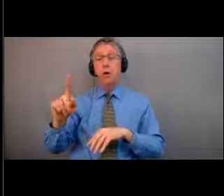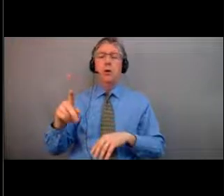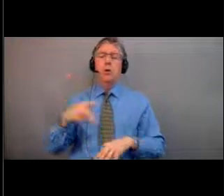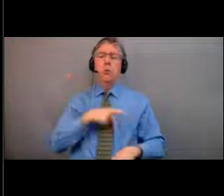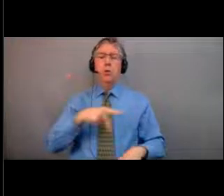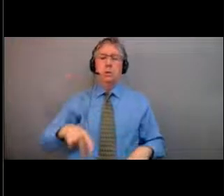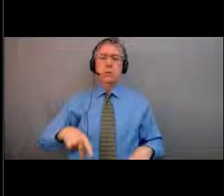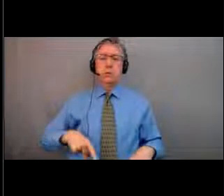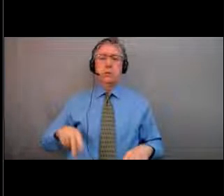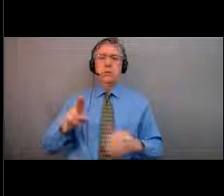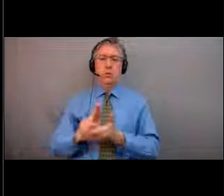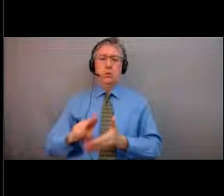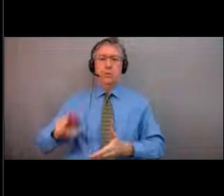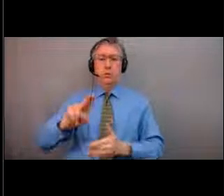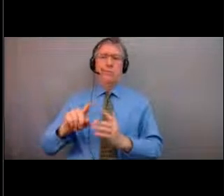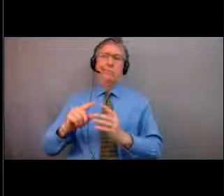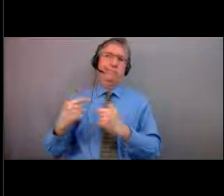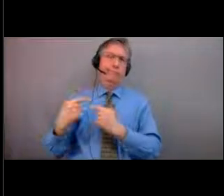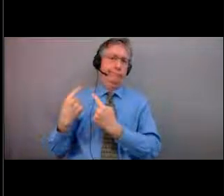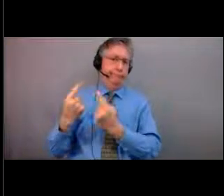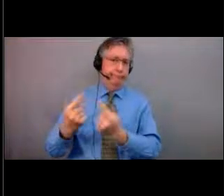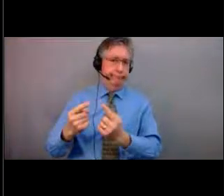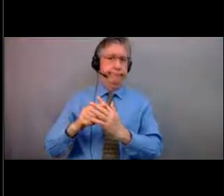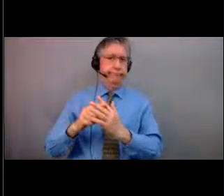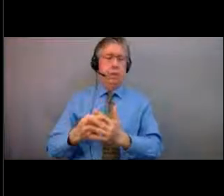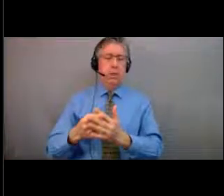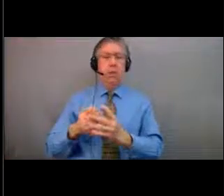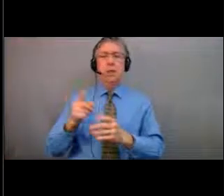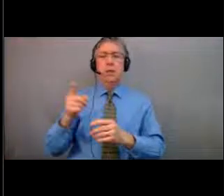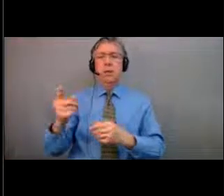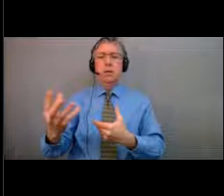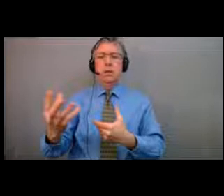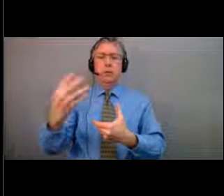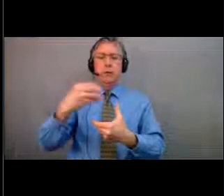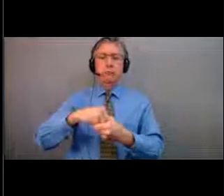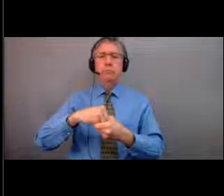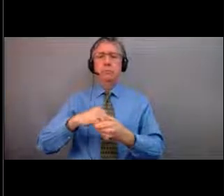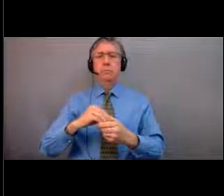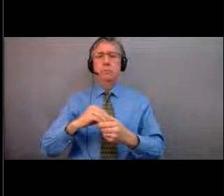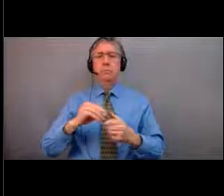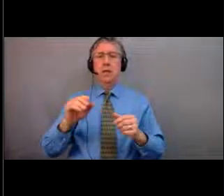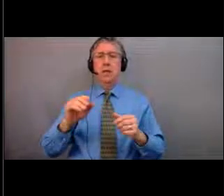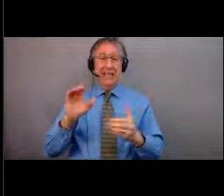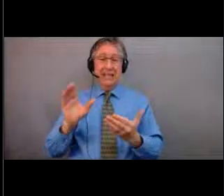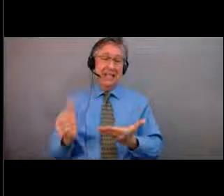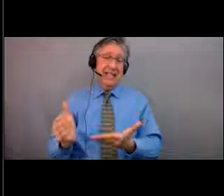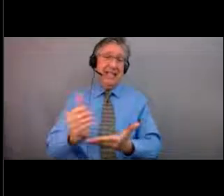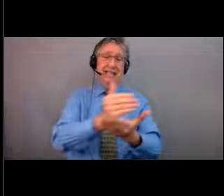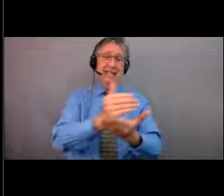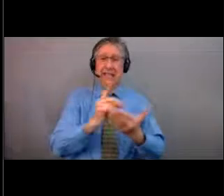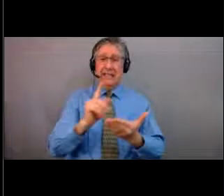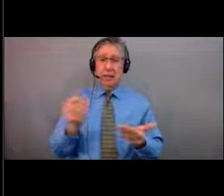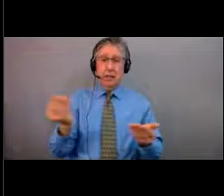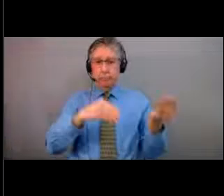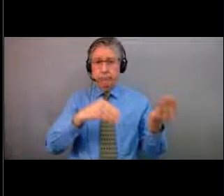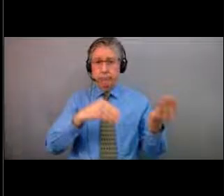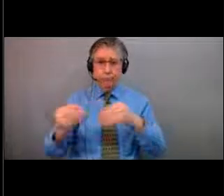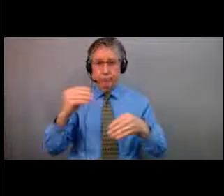beginning. Not only did he participate in the synthesis of all this data with us, but he actually